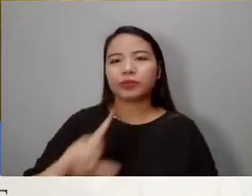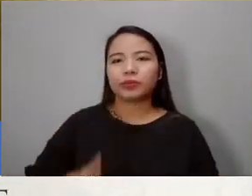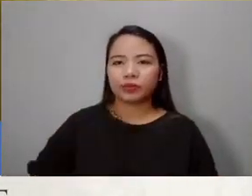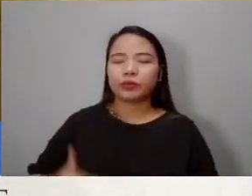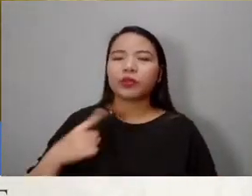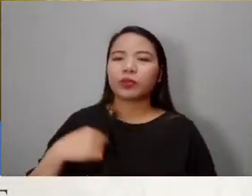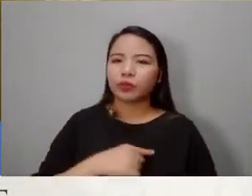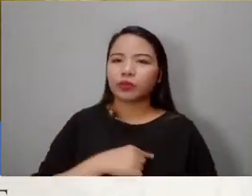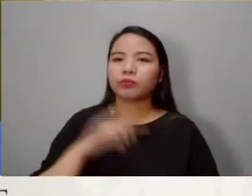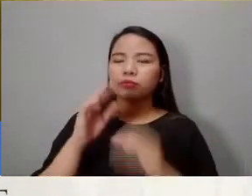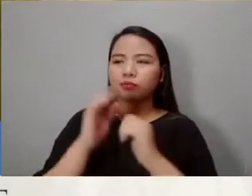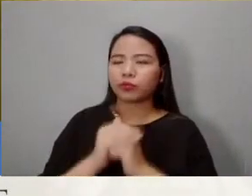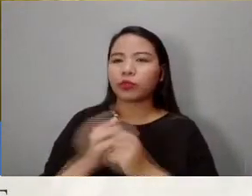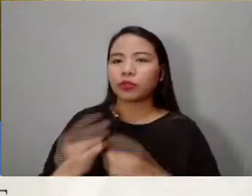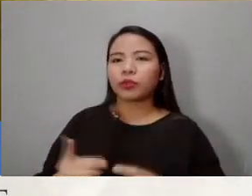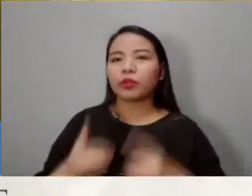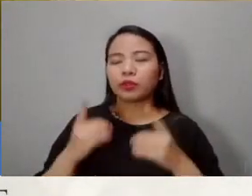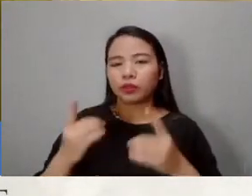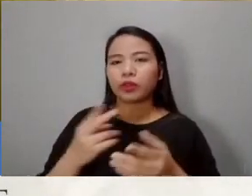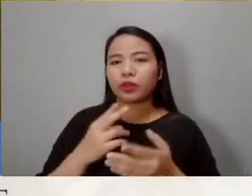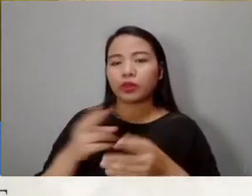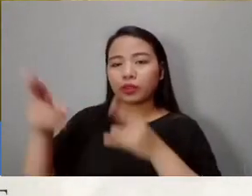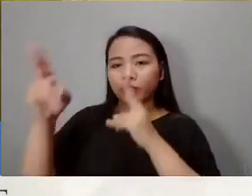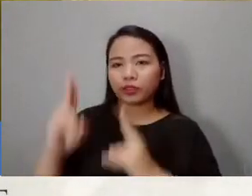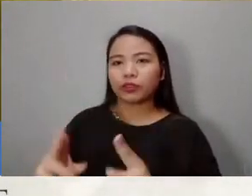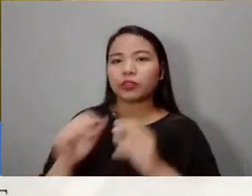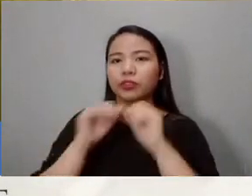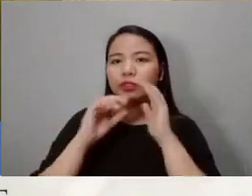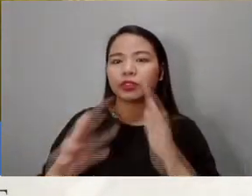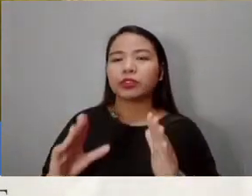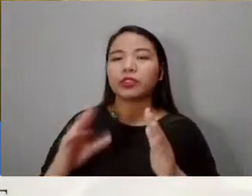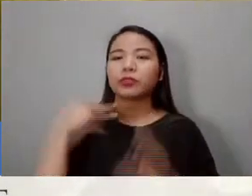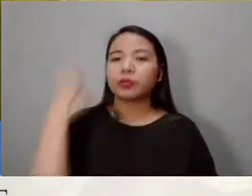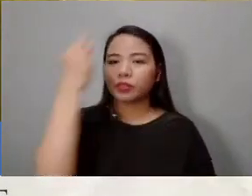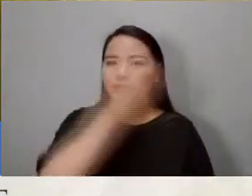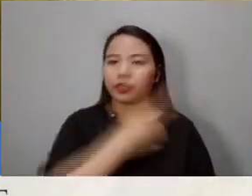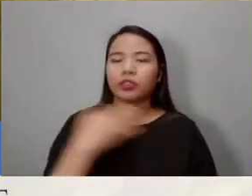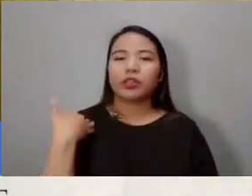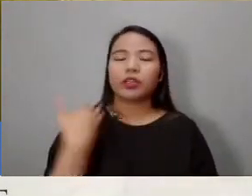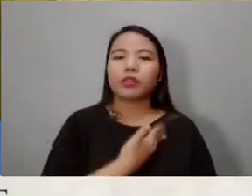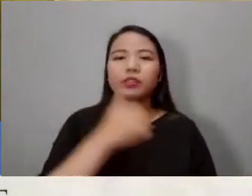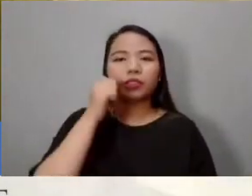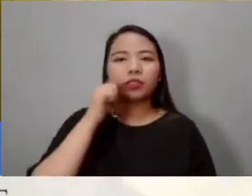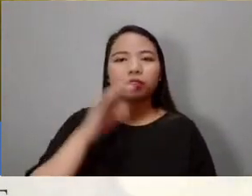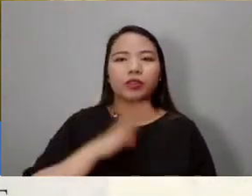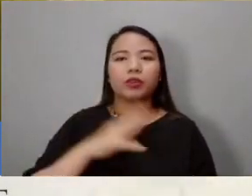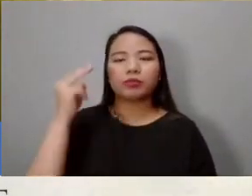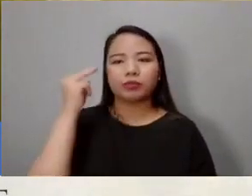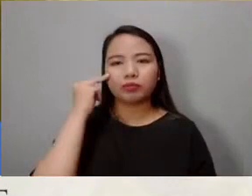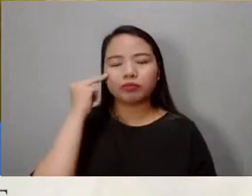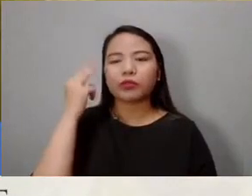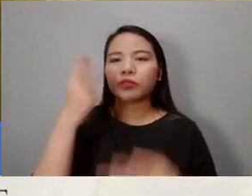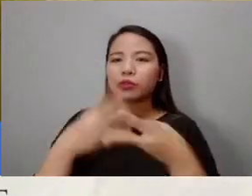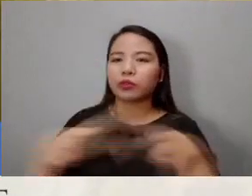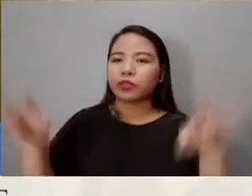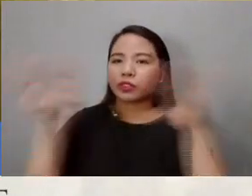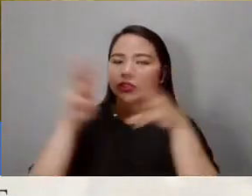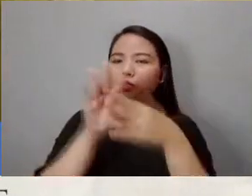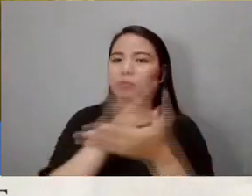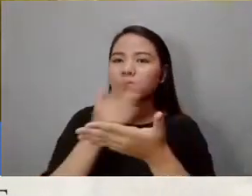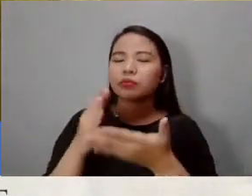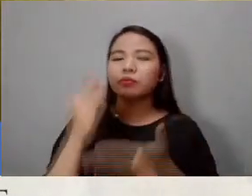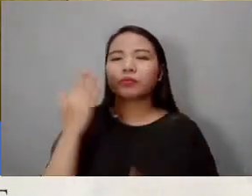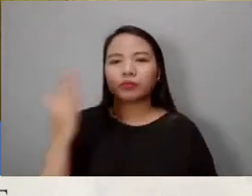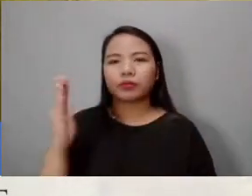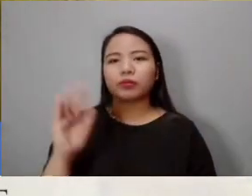honor the Blessed Virgin Mary, Our Lady of Montserrat, may be worthy to share with her in the glory of